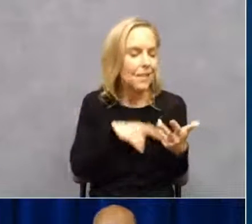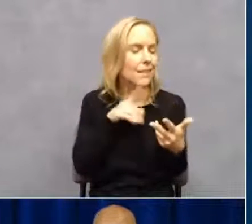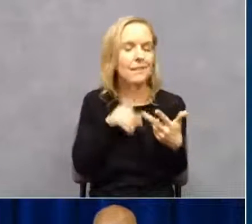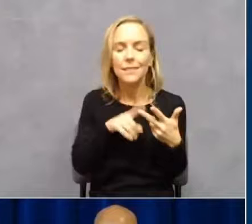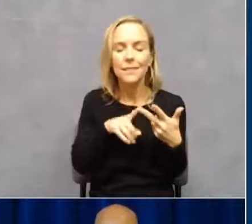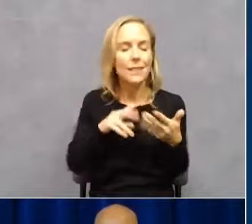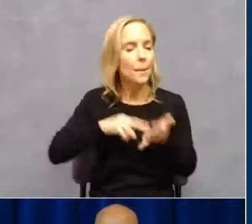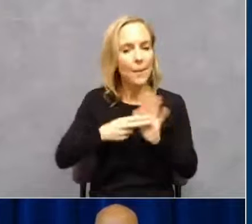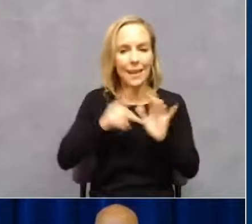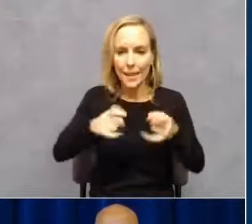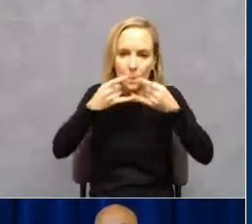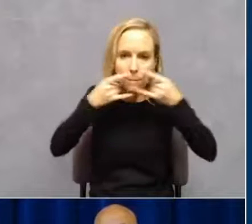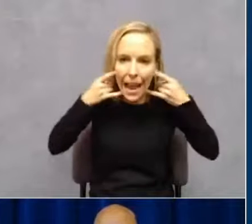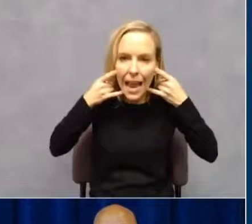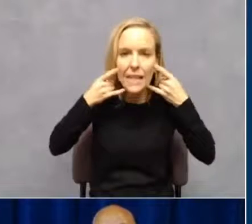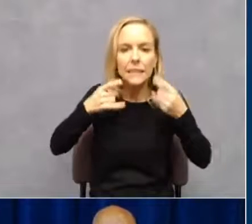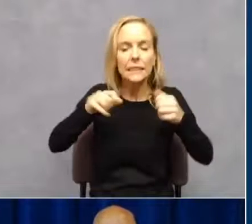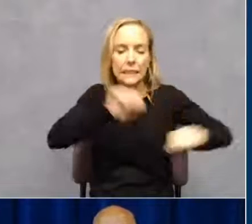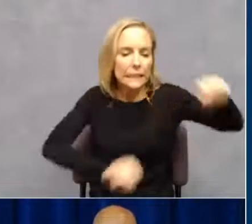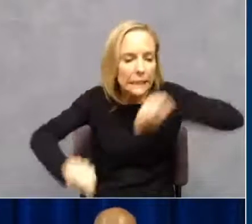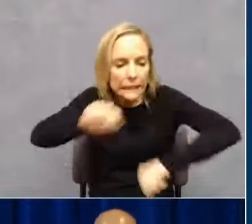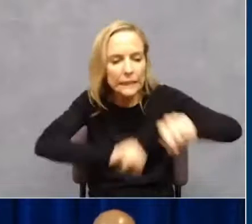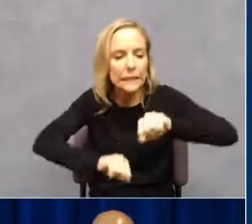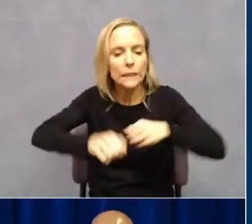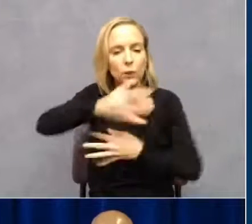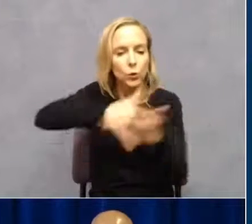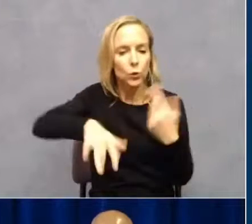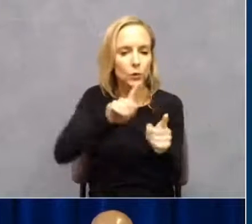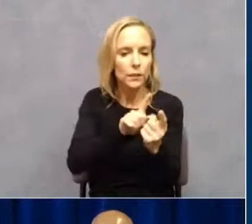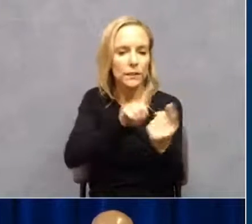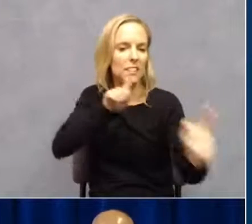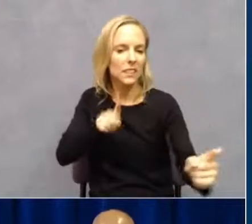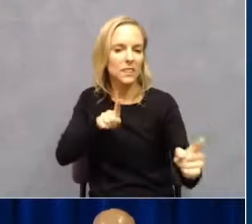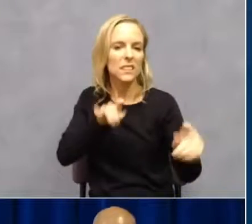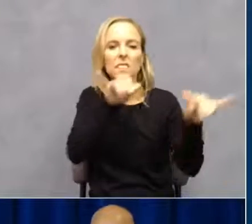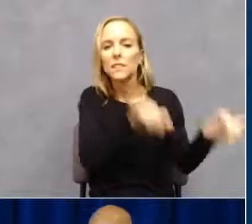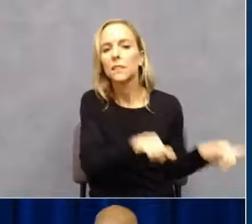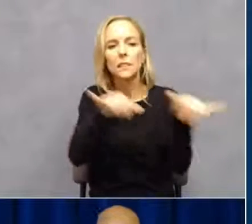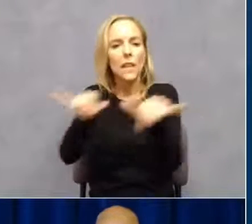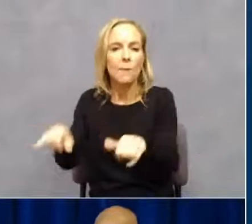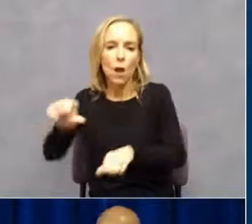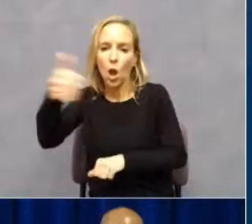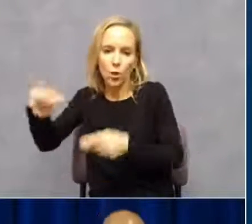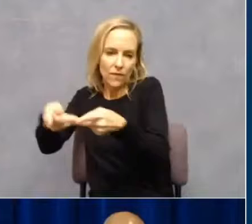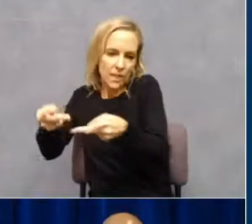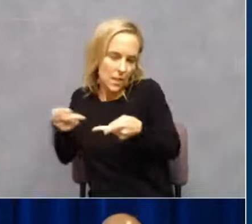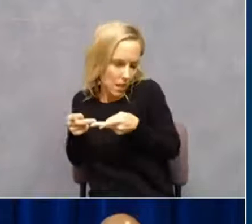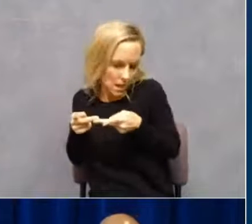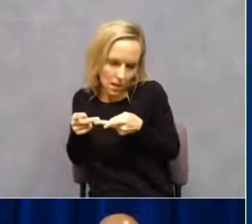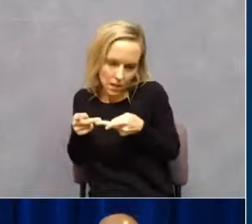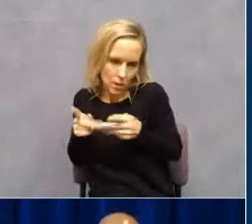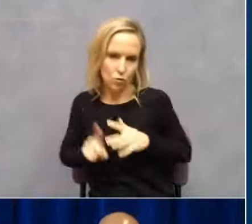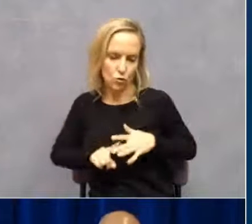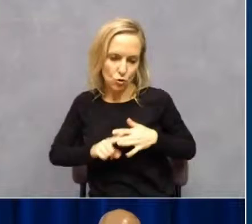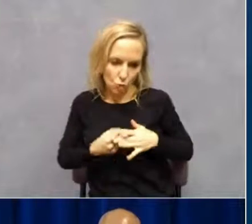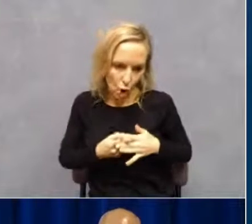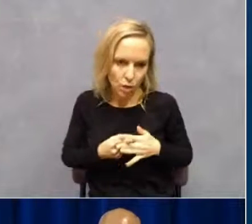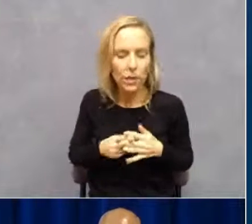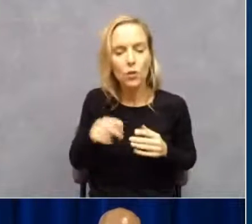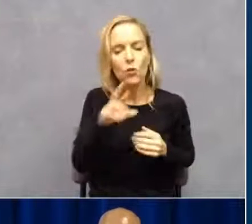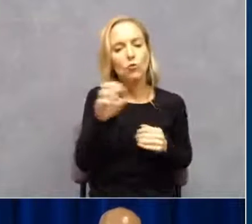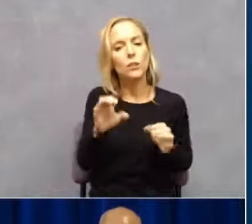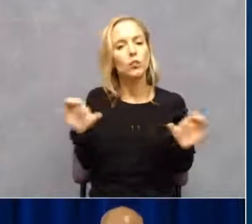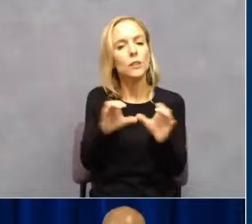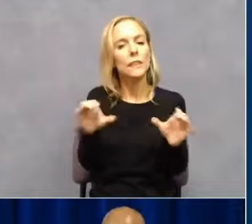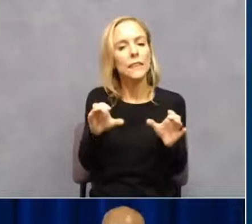disinfecting, and social distancing, like many of our other facilities. We've begun our annual recertification surveys,